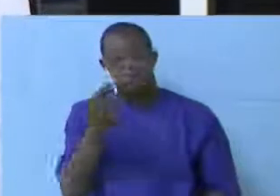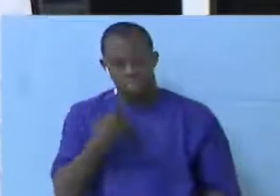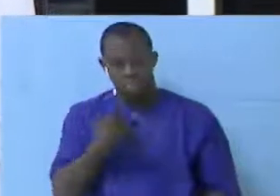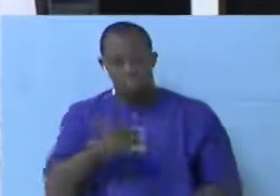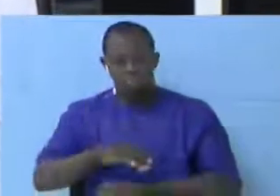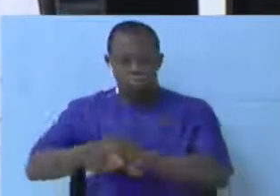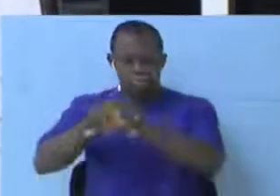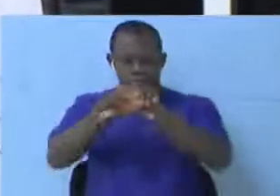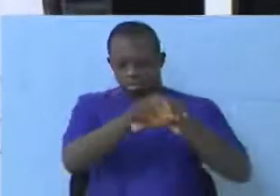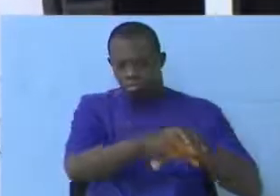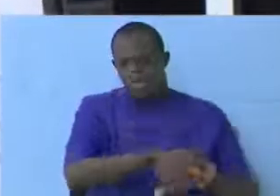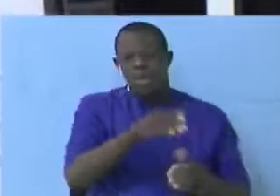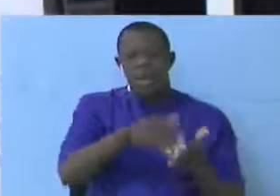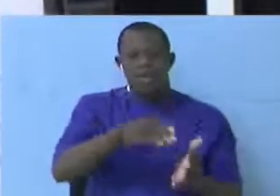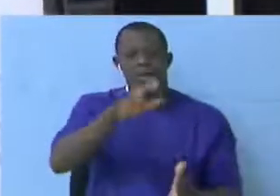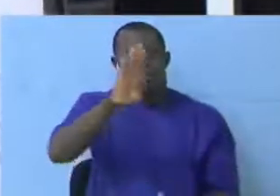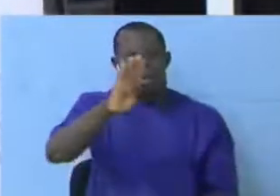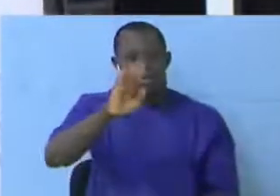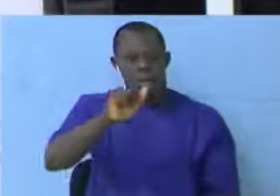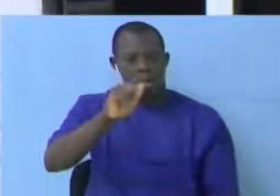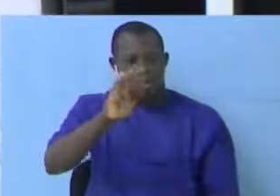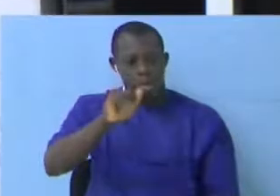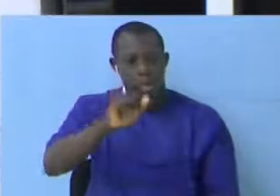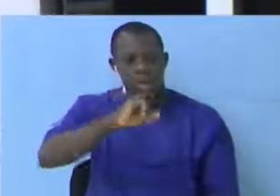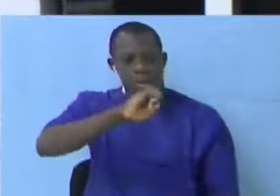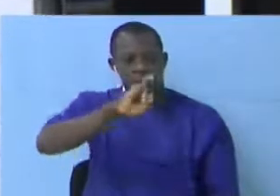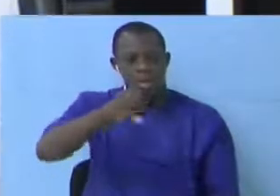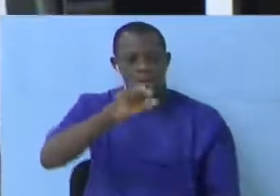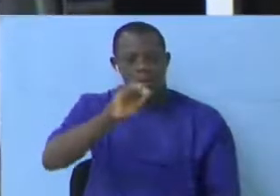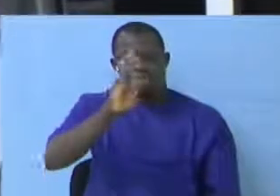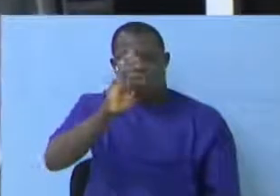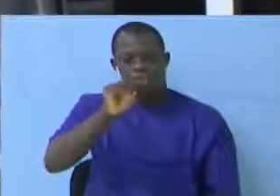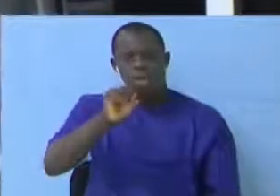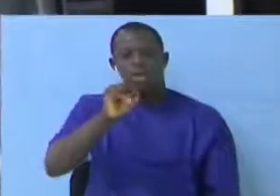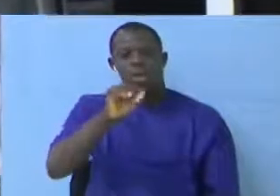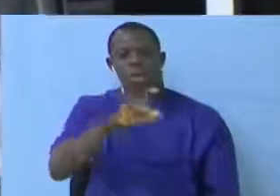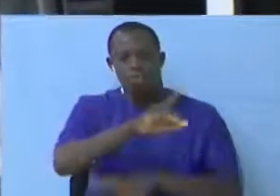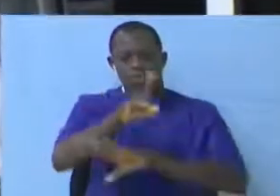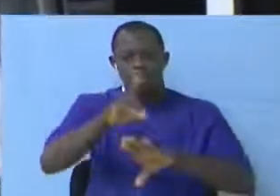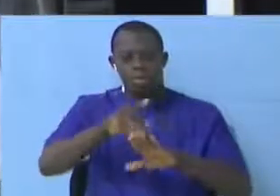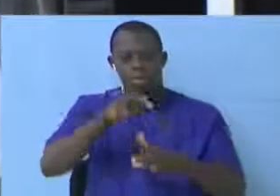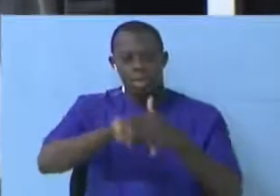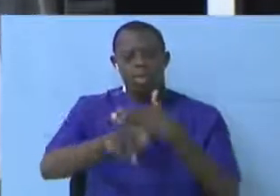ahead and took them to Baba Job's residence in Kololi.